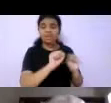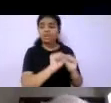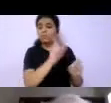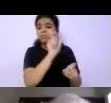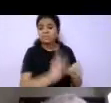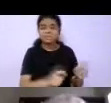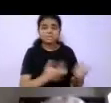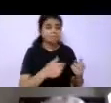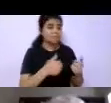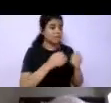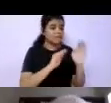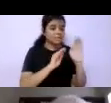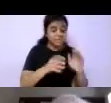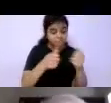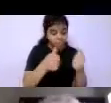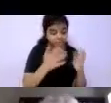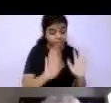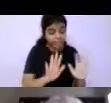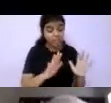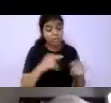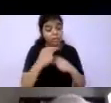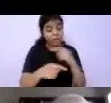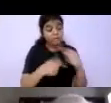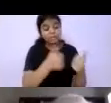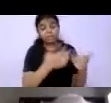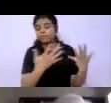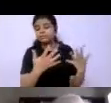good, some bad, and some neither.